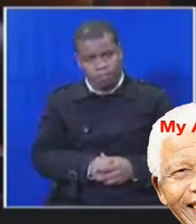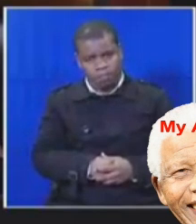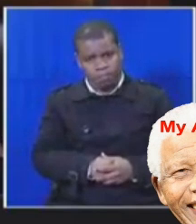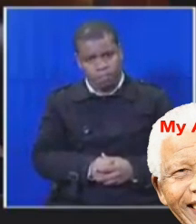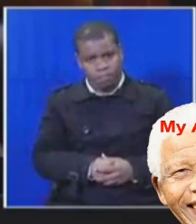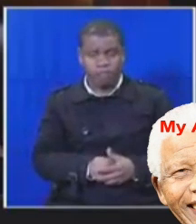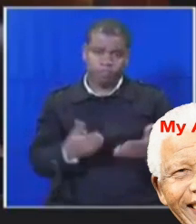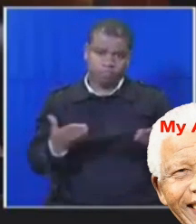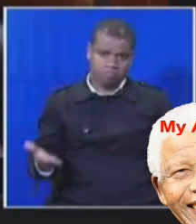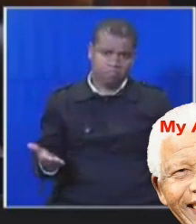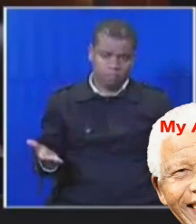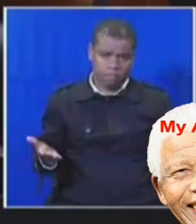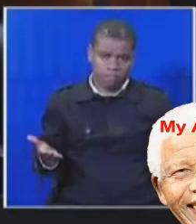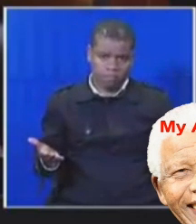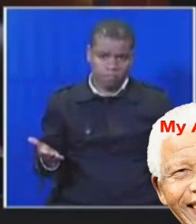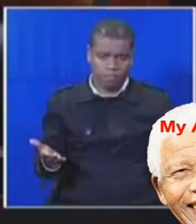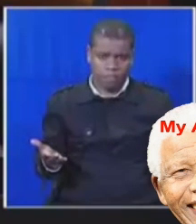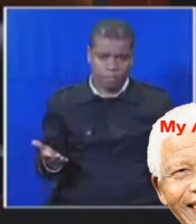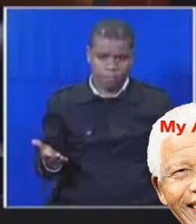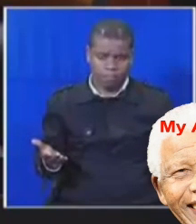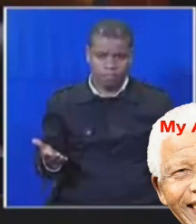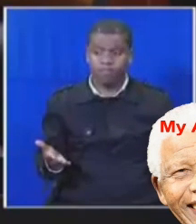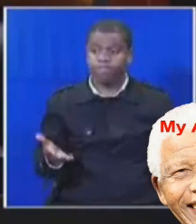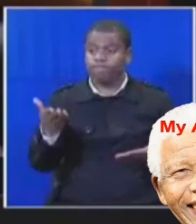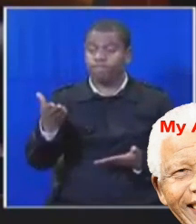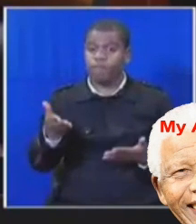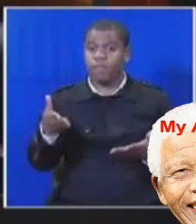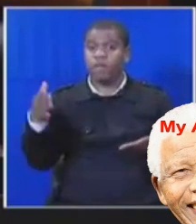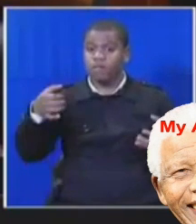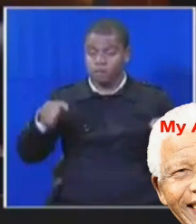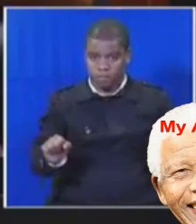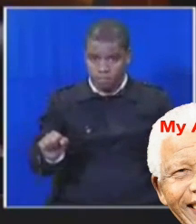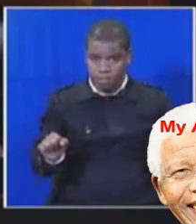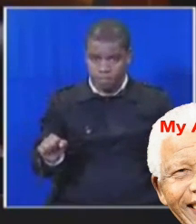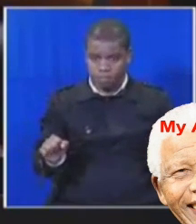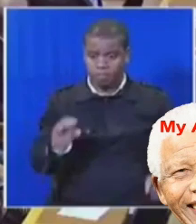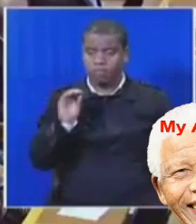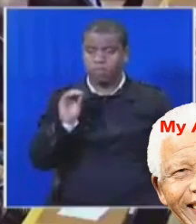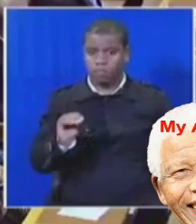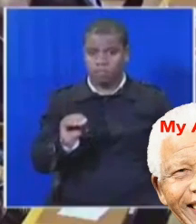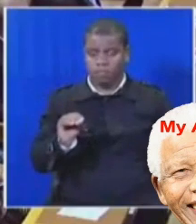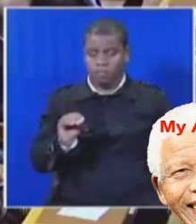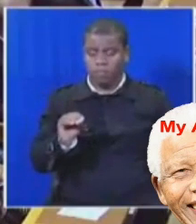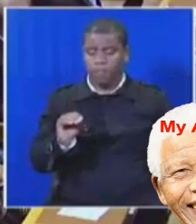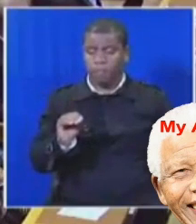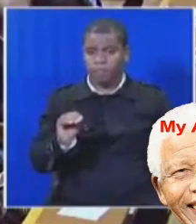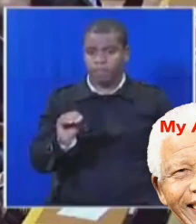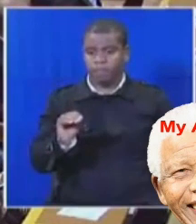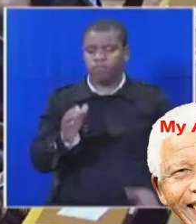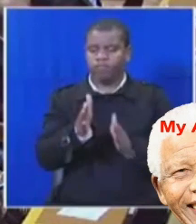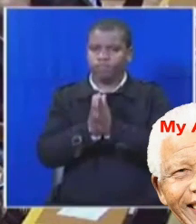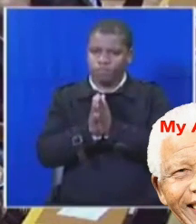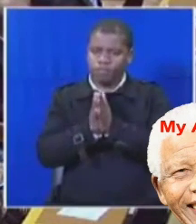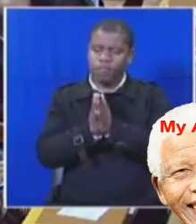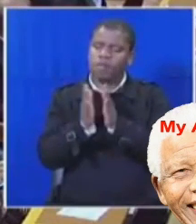You can, yes? Madam Chair, Yes. the request we're making is be firm.